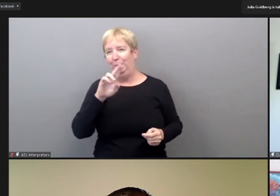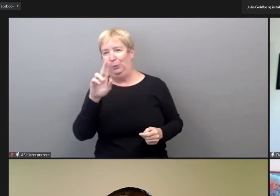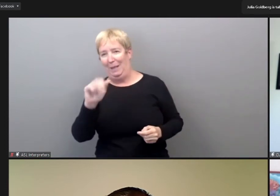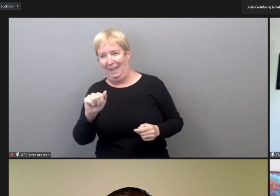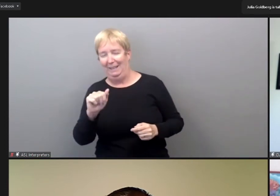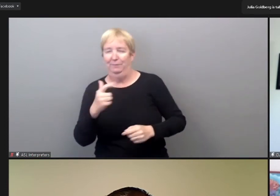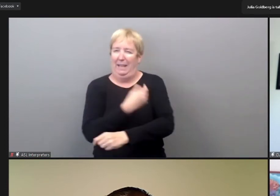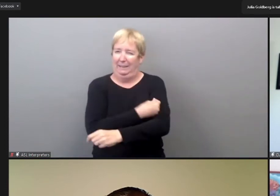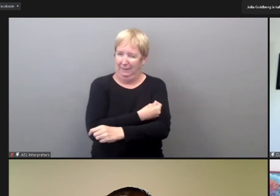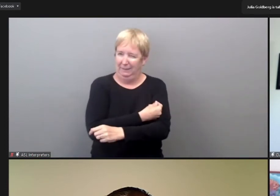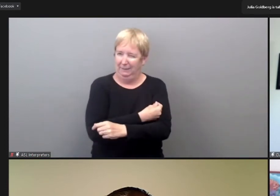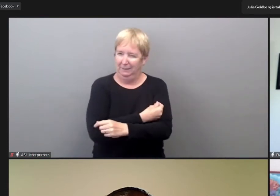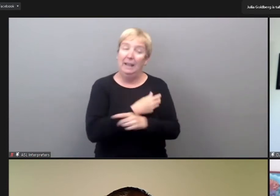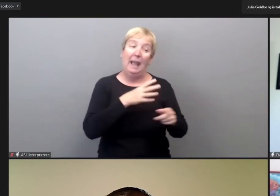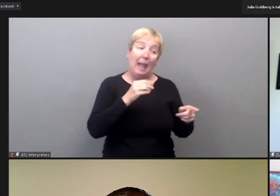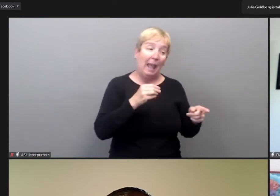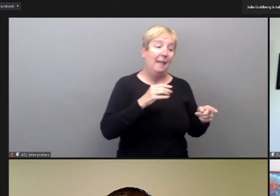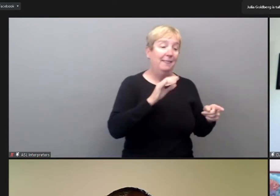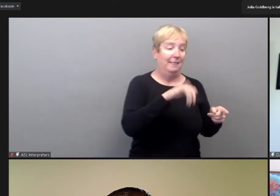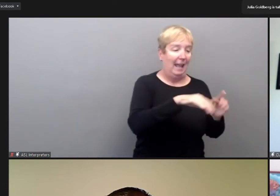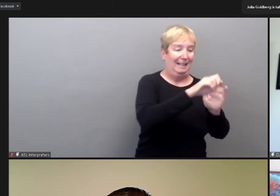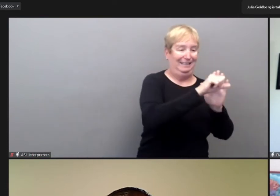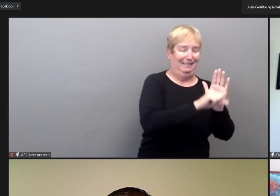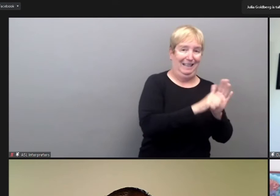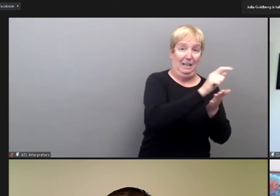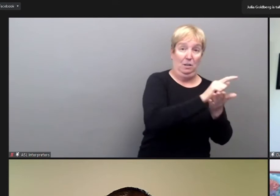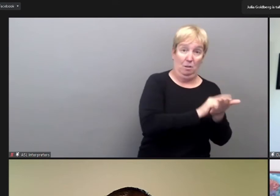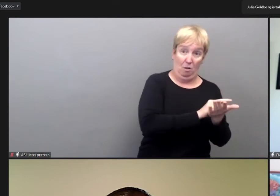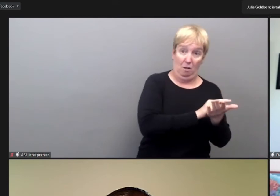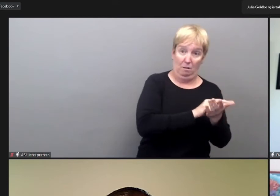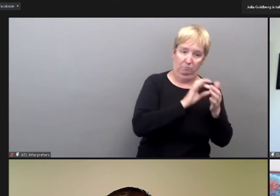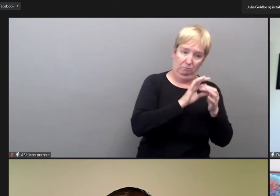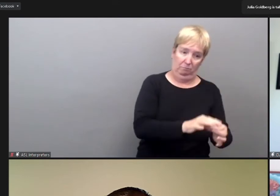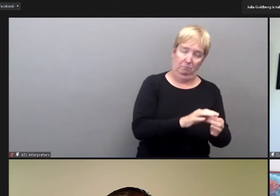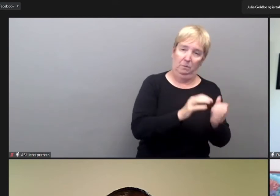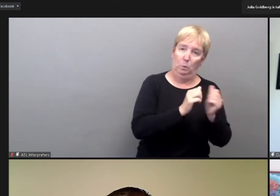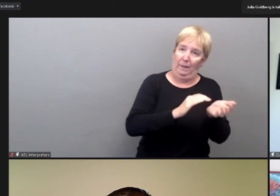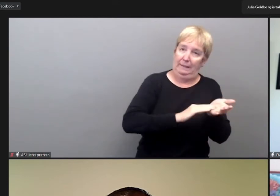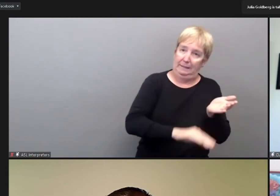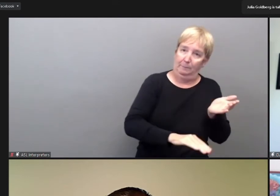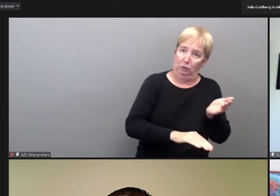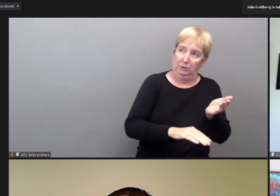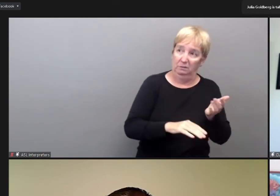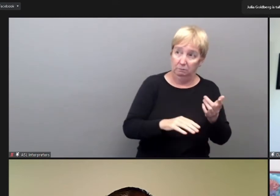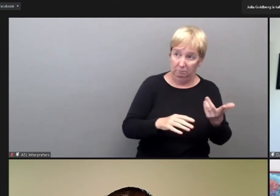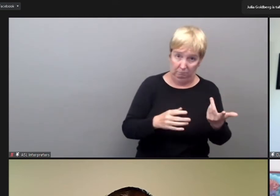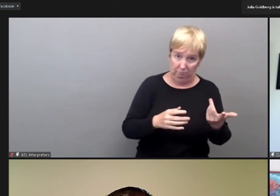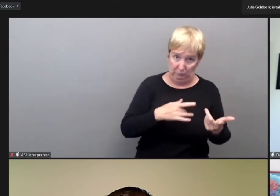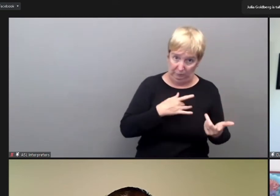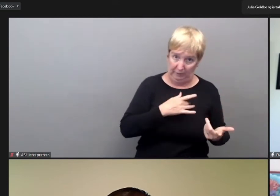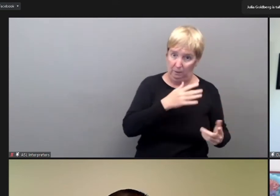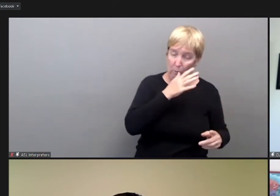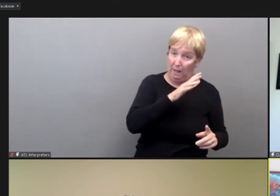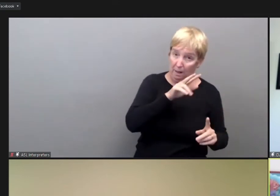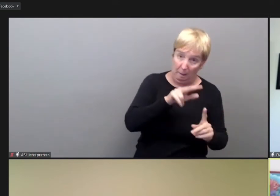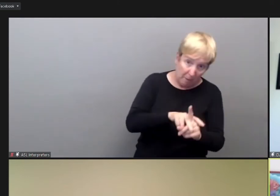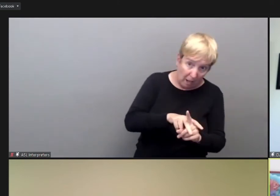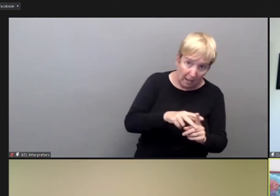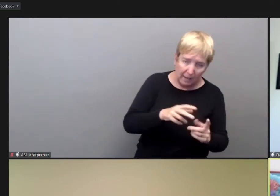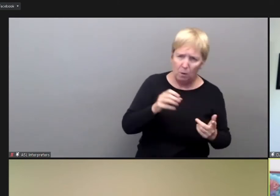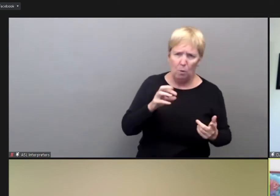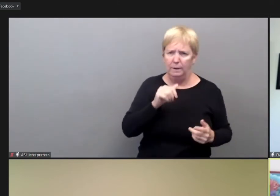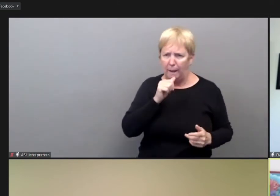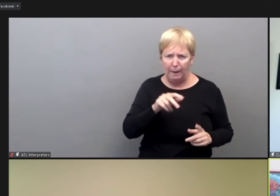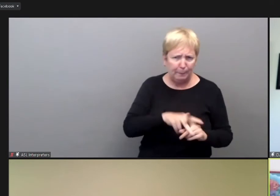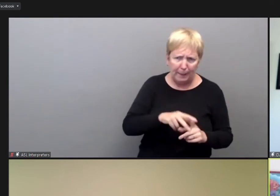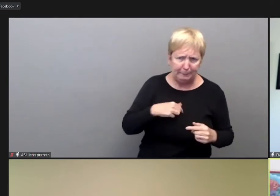fact, that state statute for students intersected with a vaccine under emergency use authorization, because I'm not seen